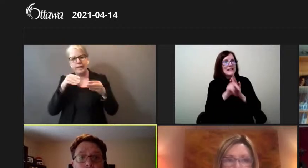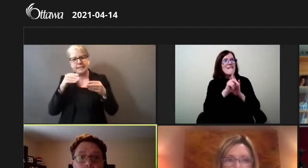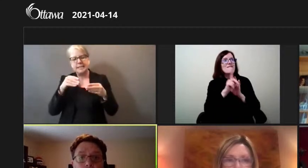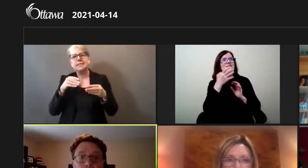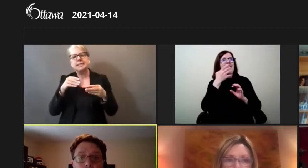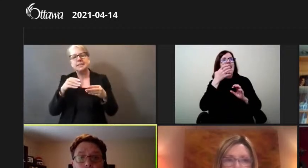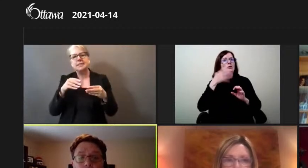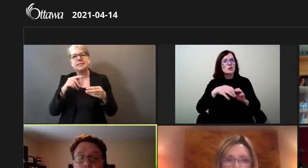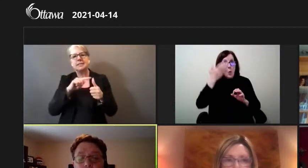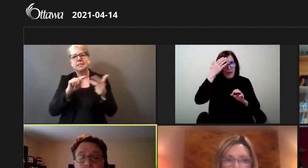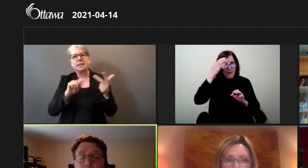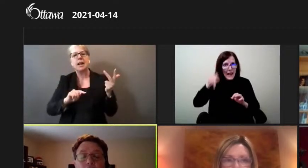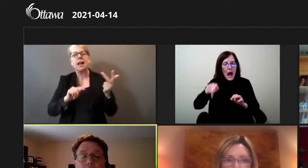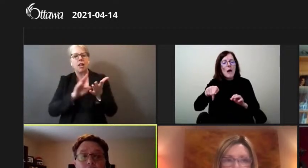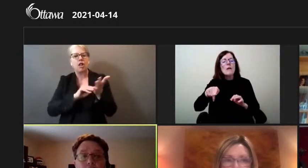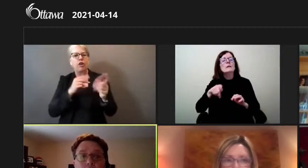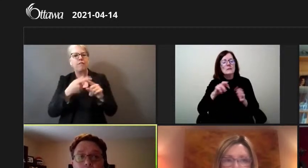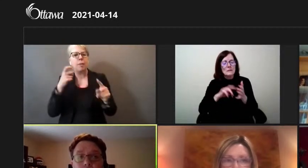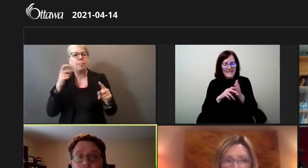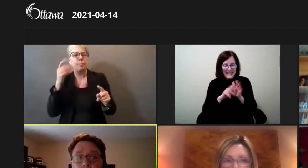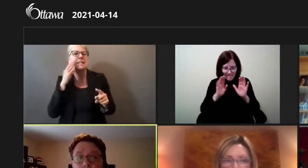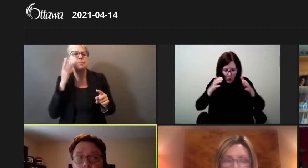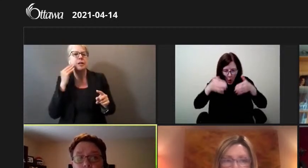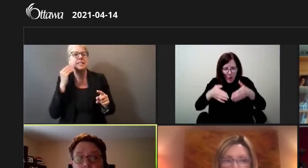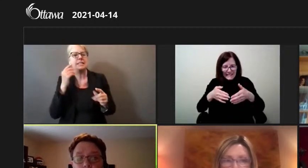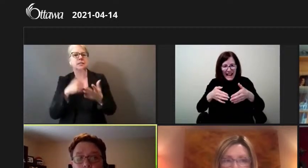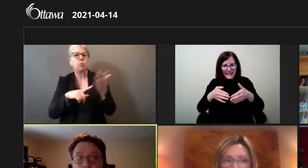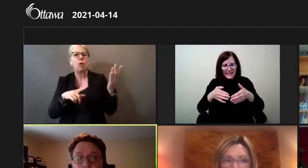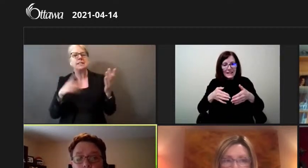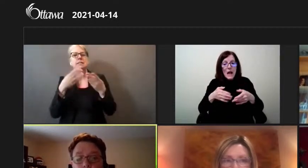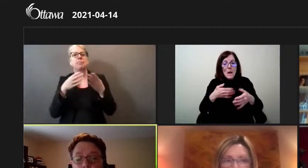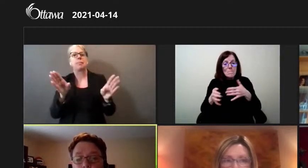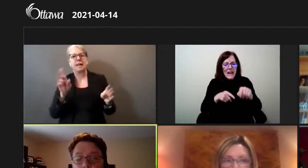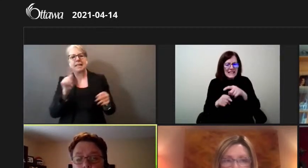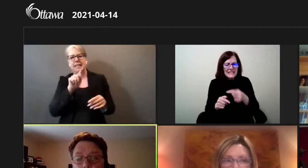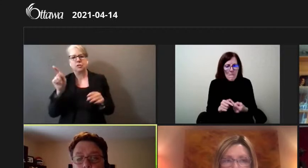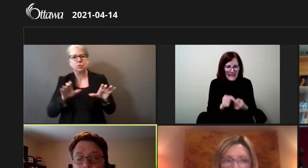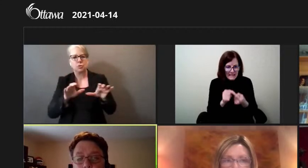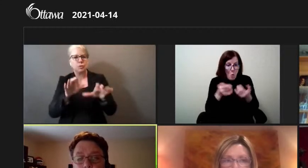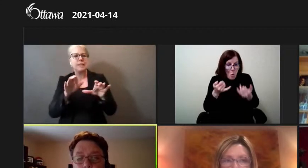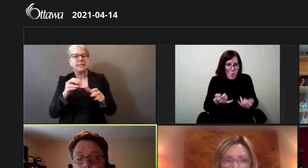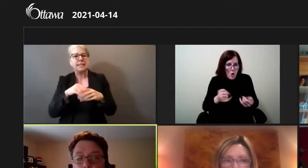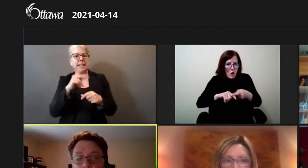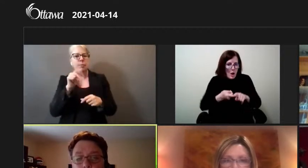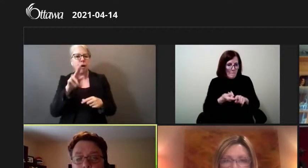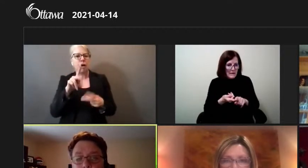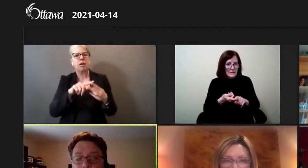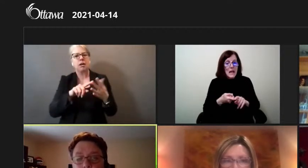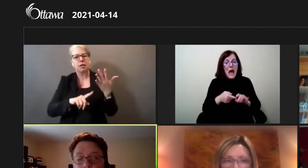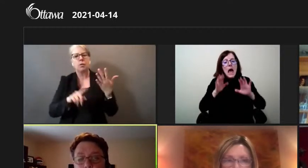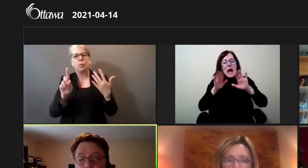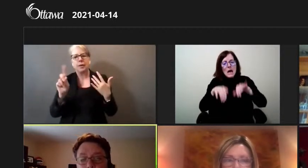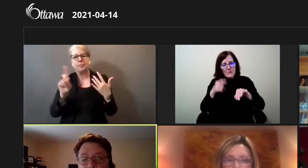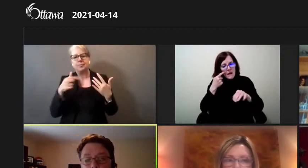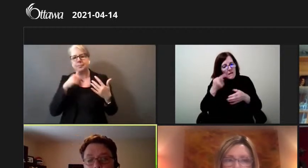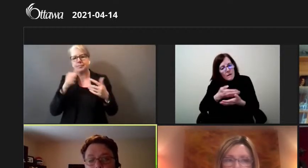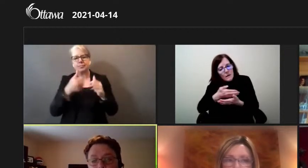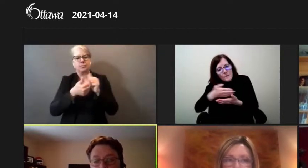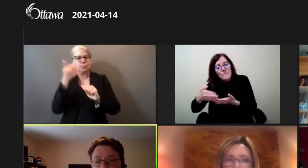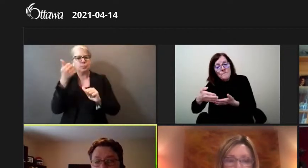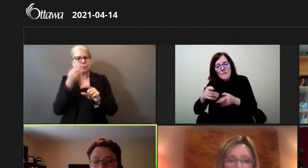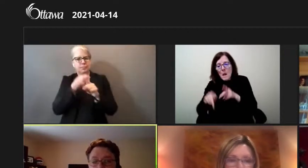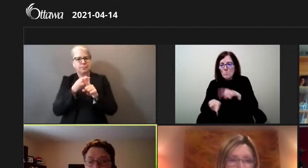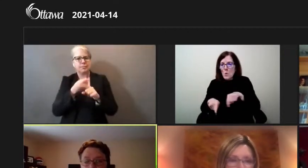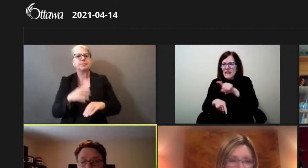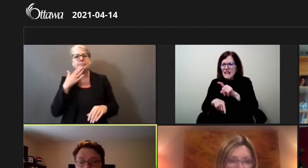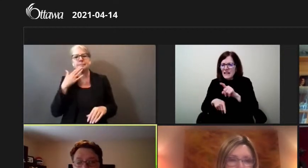then learn from experience in terms of what the public is doing in parks and where we can have the most impact.